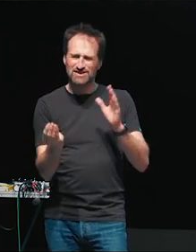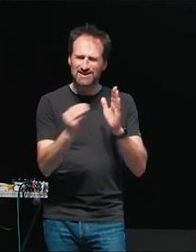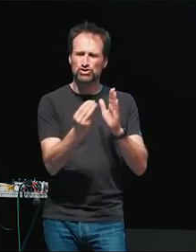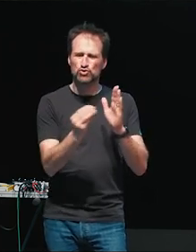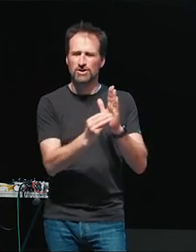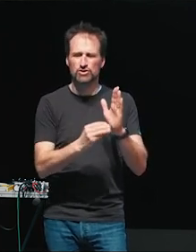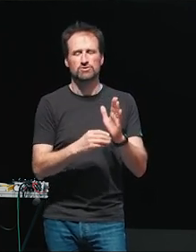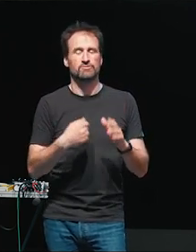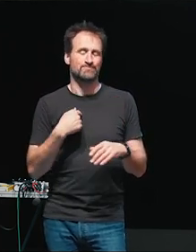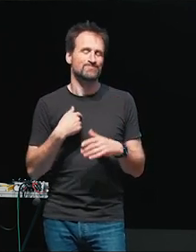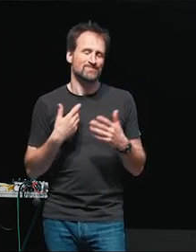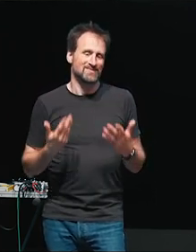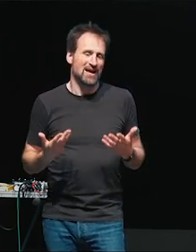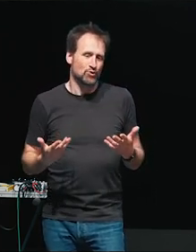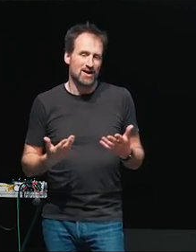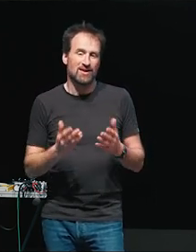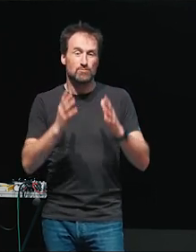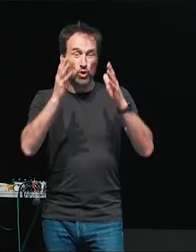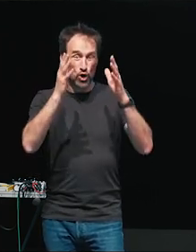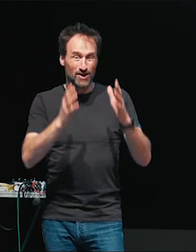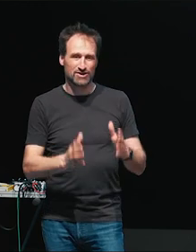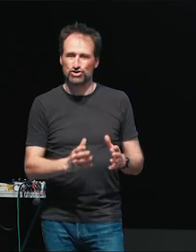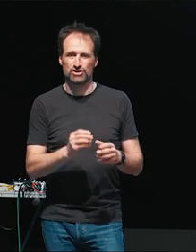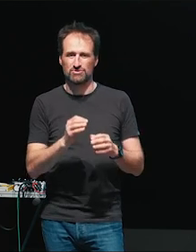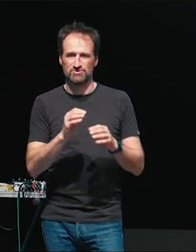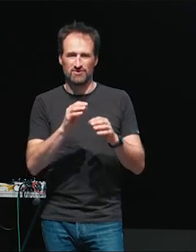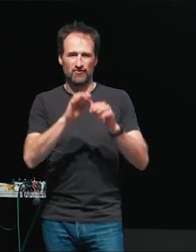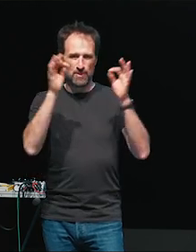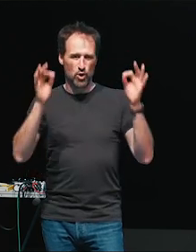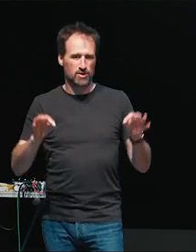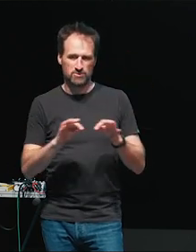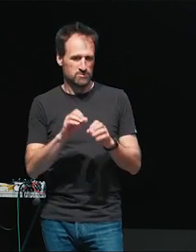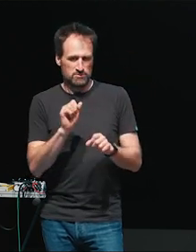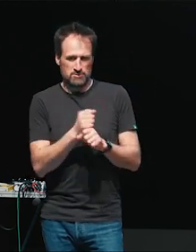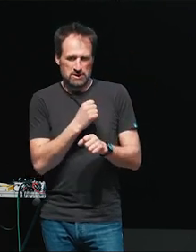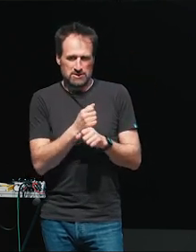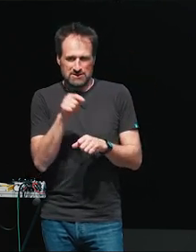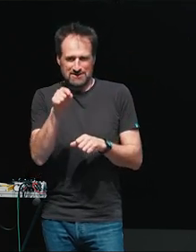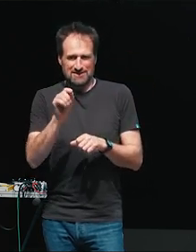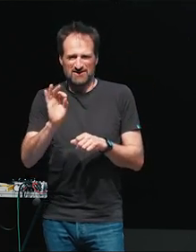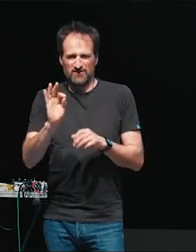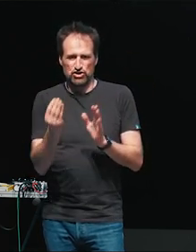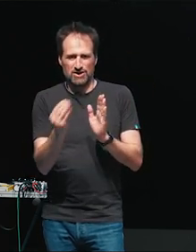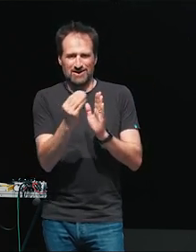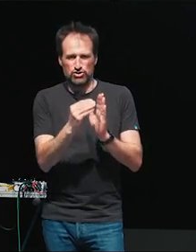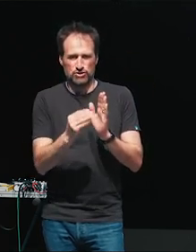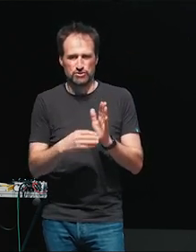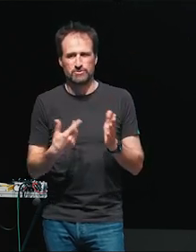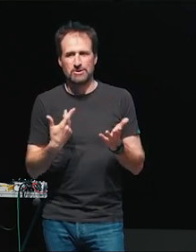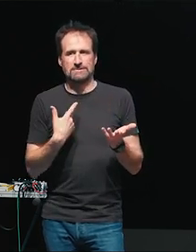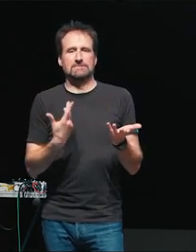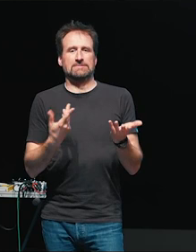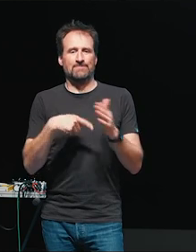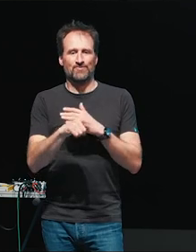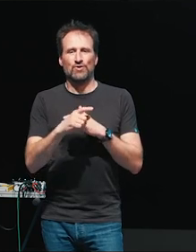current monolith framework, it's not possible to add them anymore. So necessity pushed us, and we had to